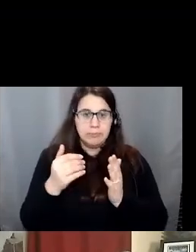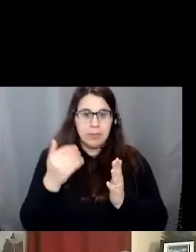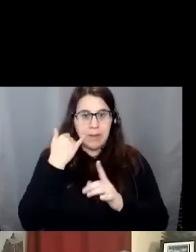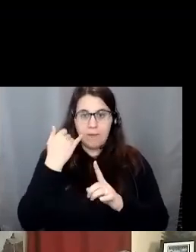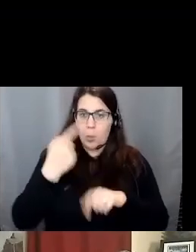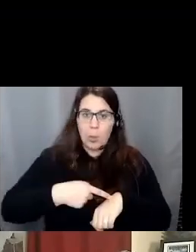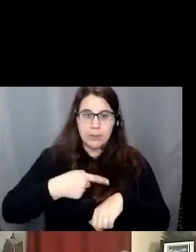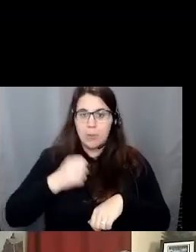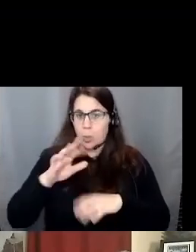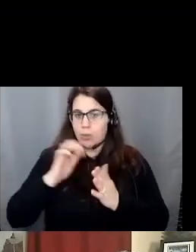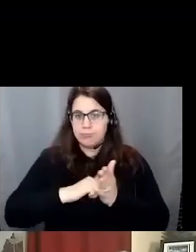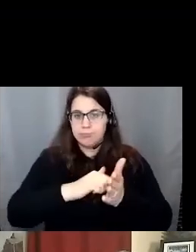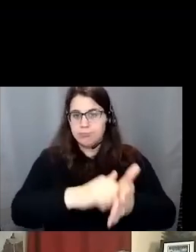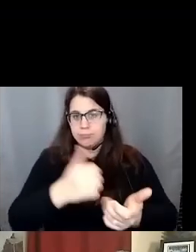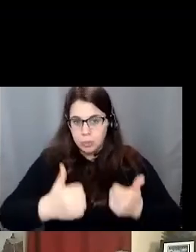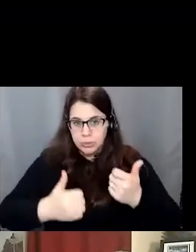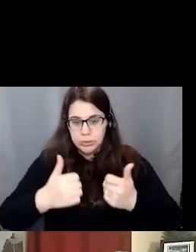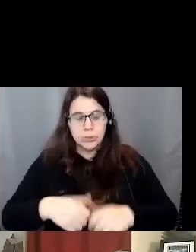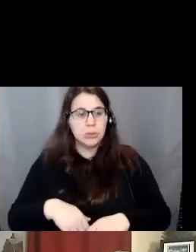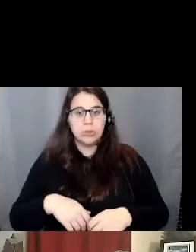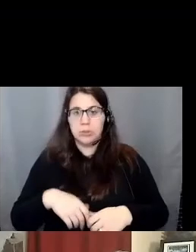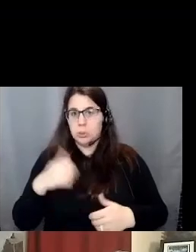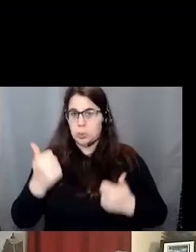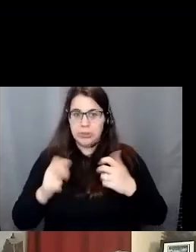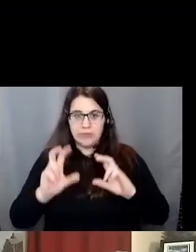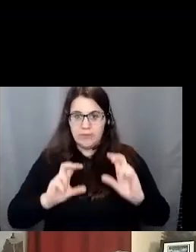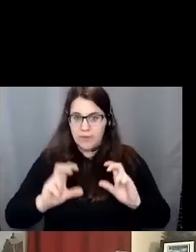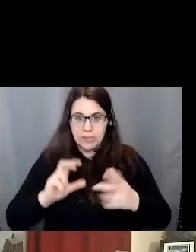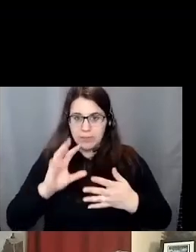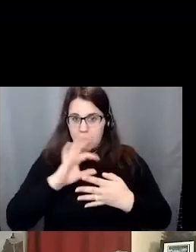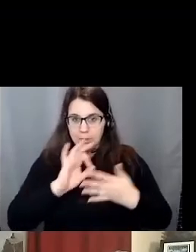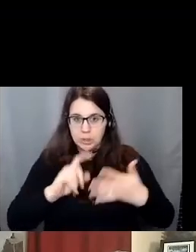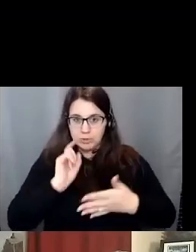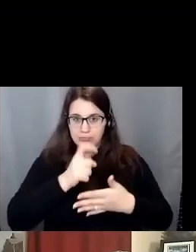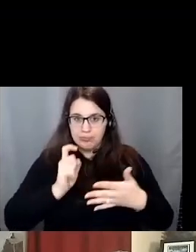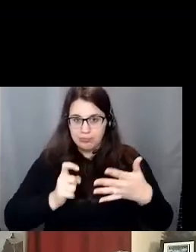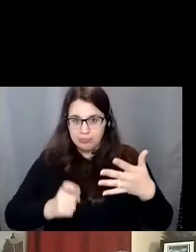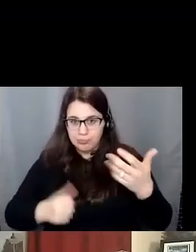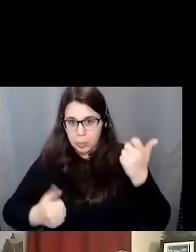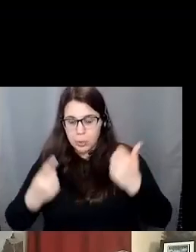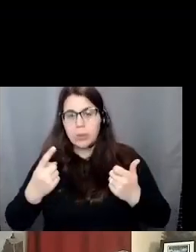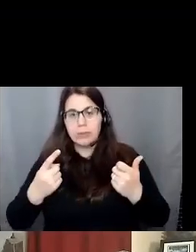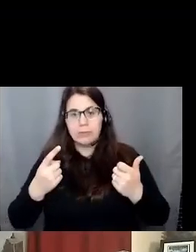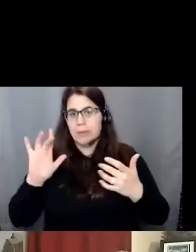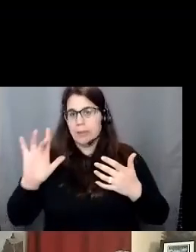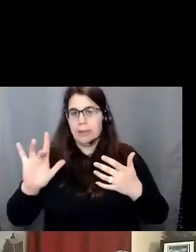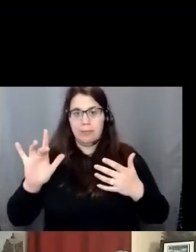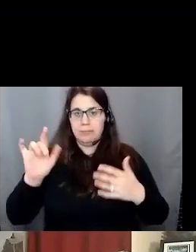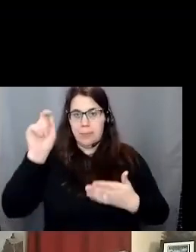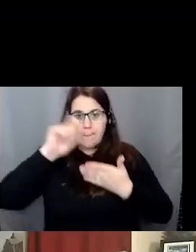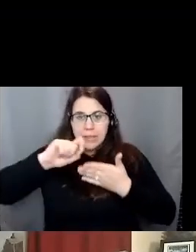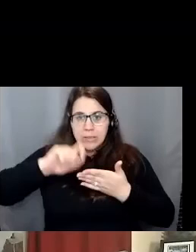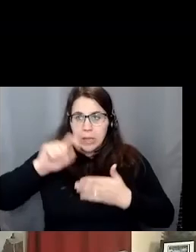standard contribution, or the investment option and the amount of money, I can click on any of these to change that. If everything looks